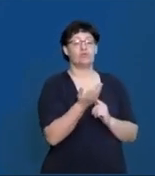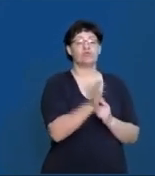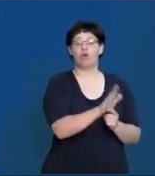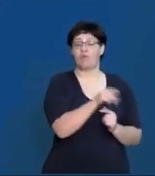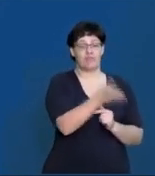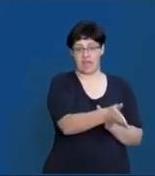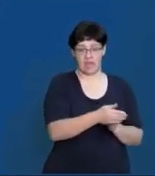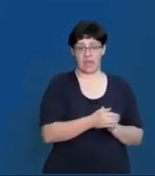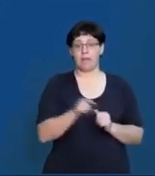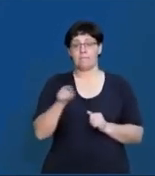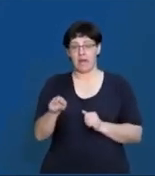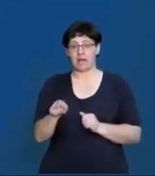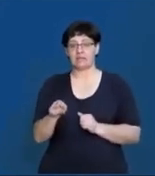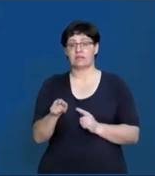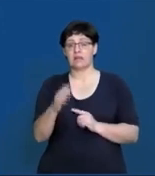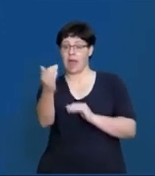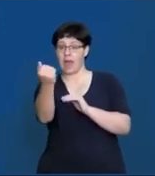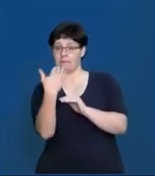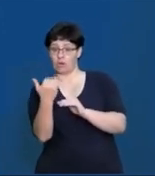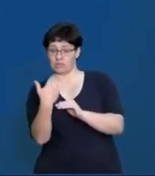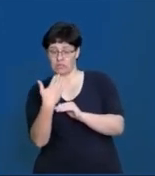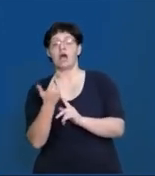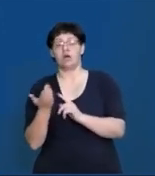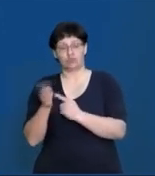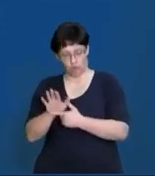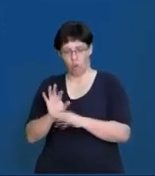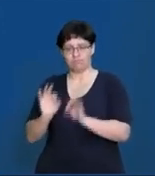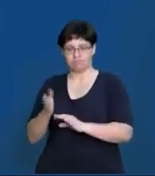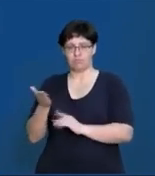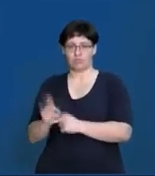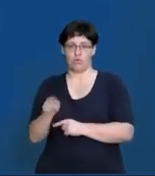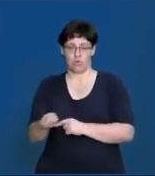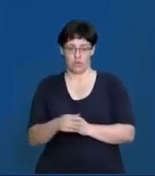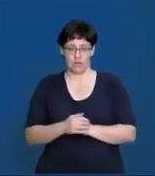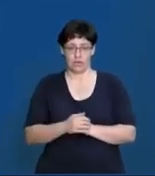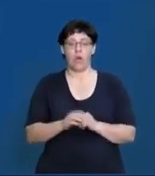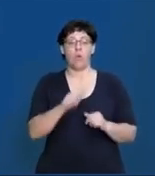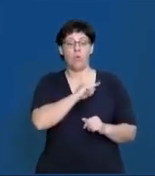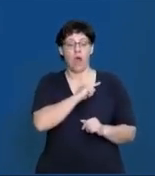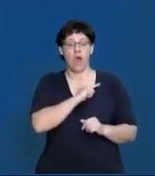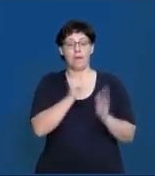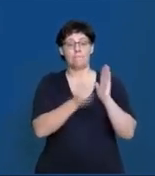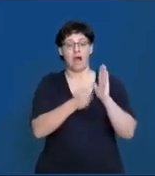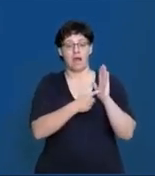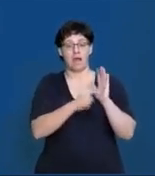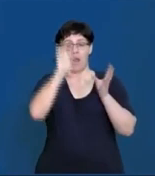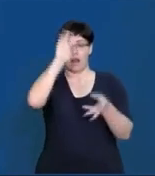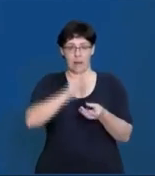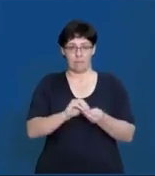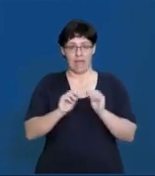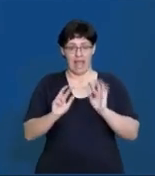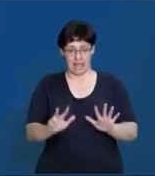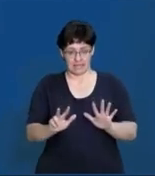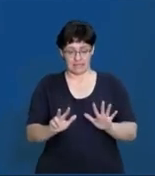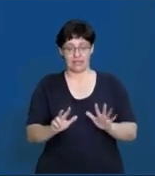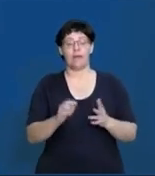of imported goods are not shown explicitly there. Prices of imported goods are shown explicitly there.